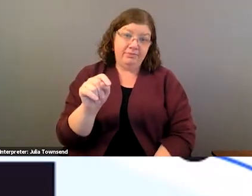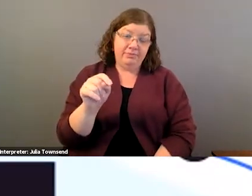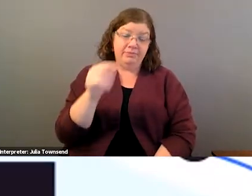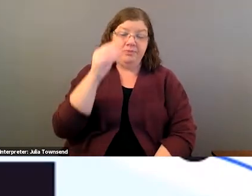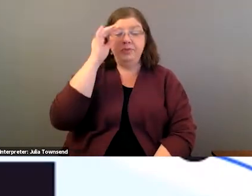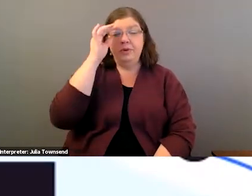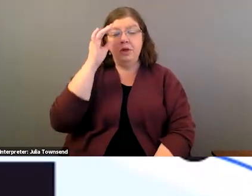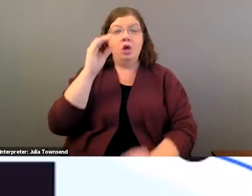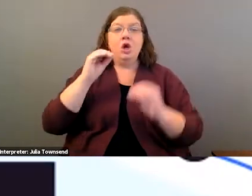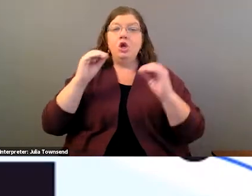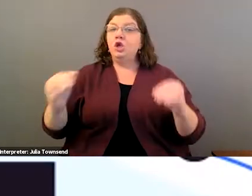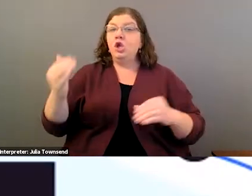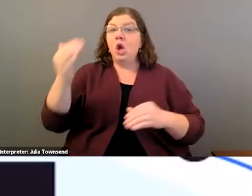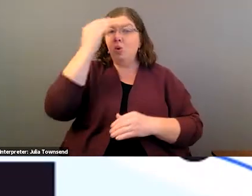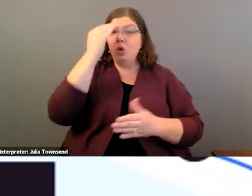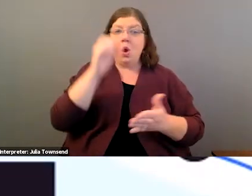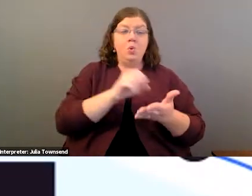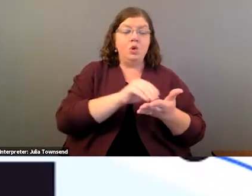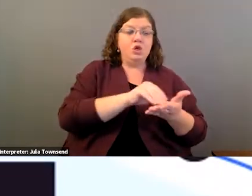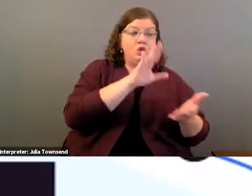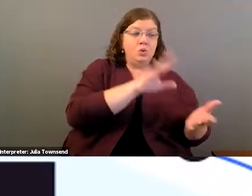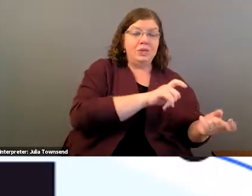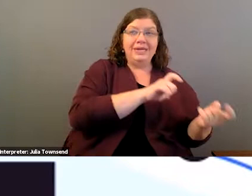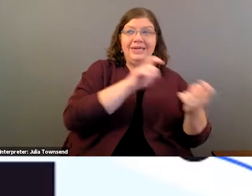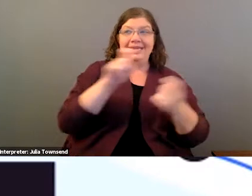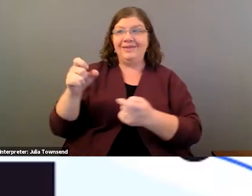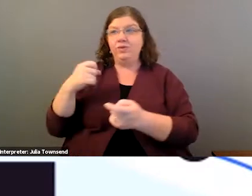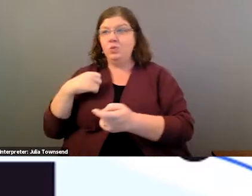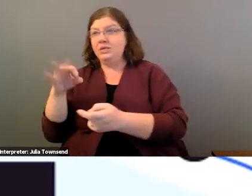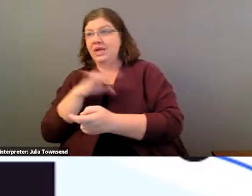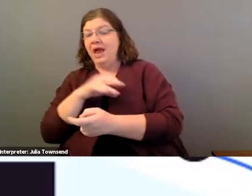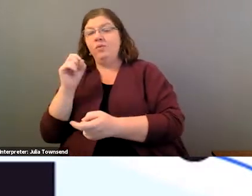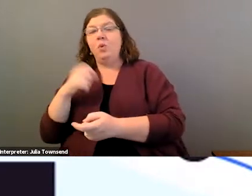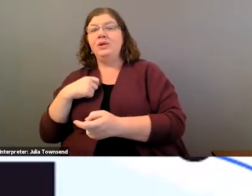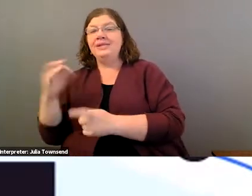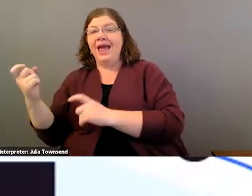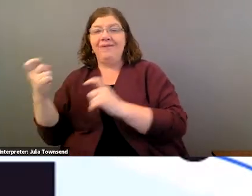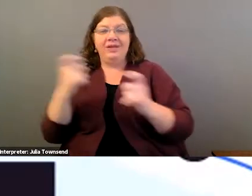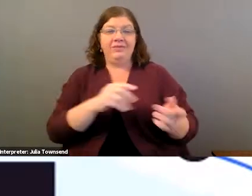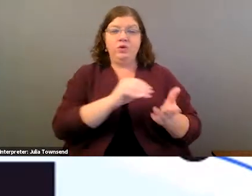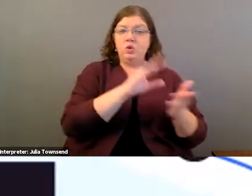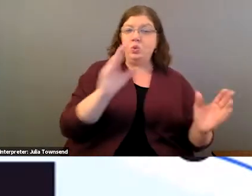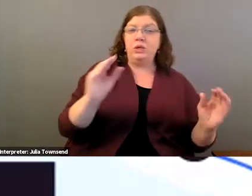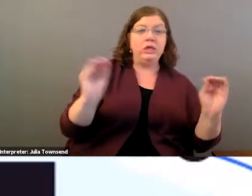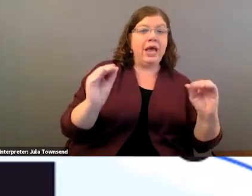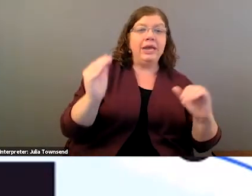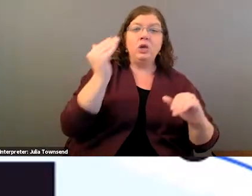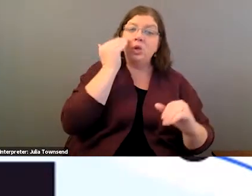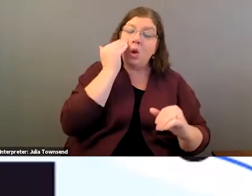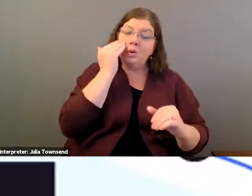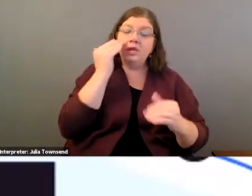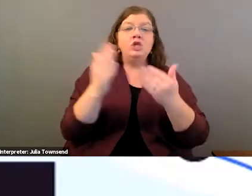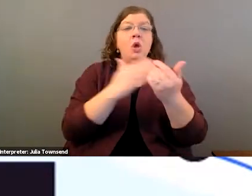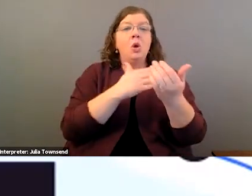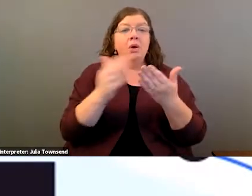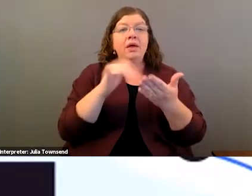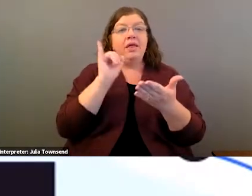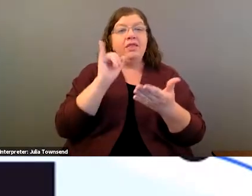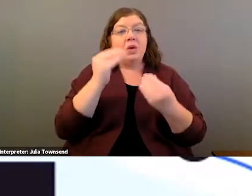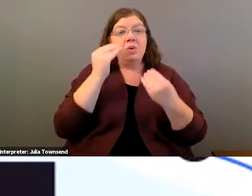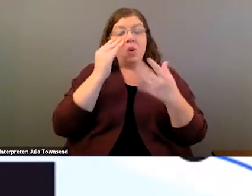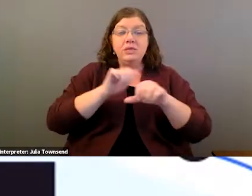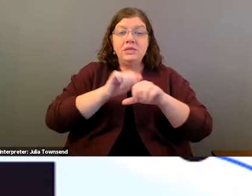No known student-to-staff or staff-to-student transmission. So despite the fact that these notices come